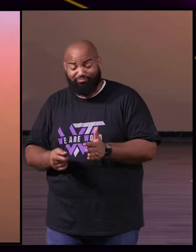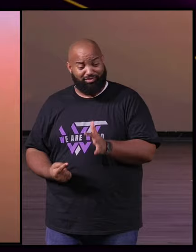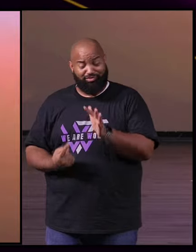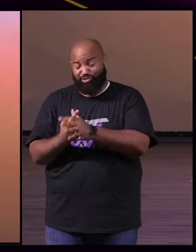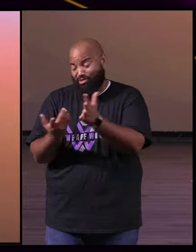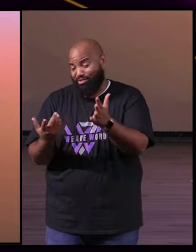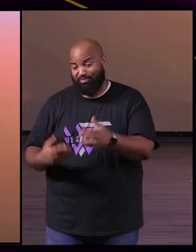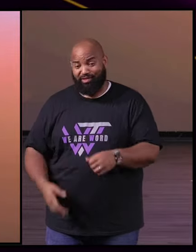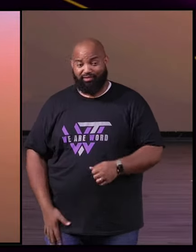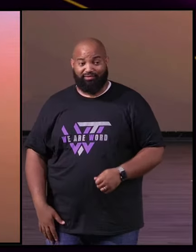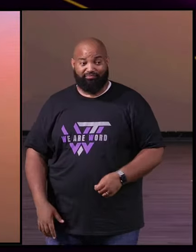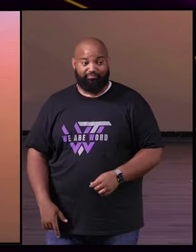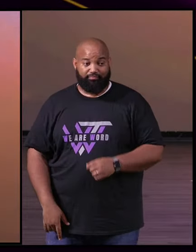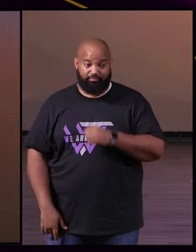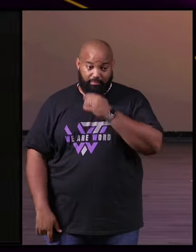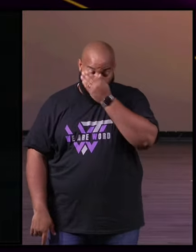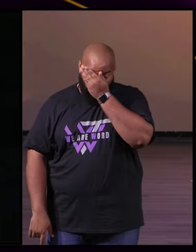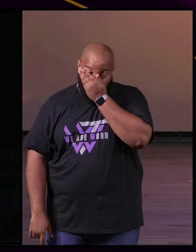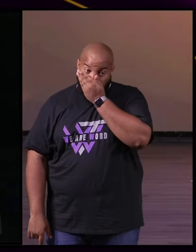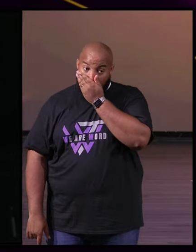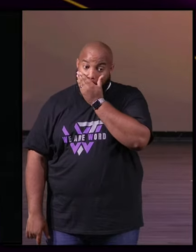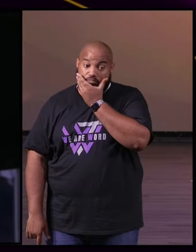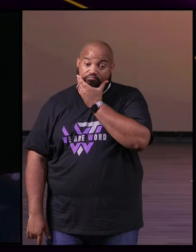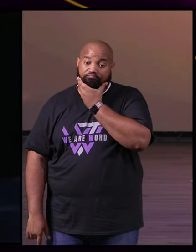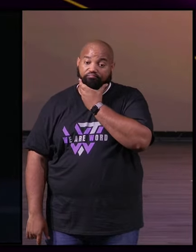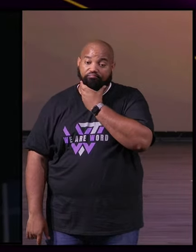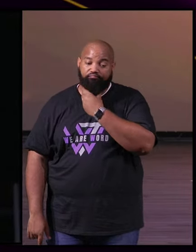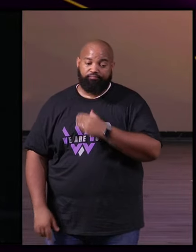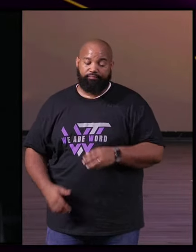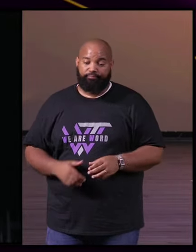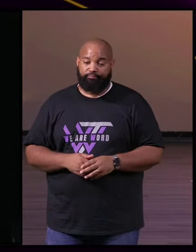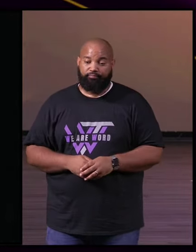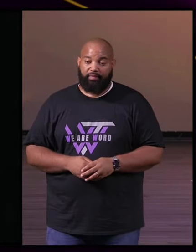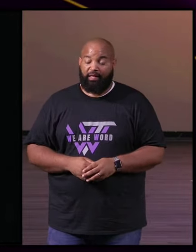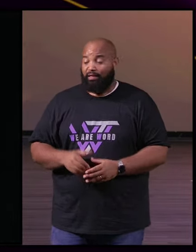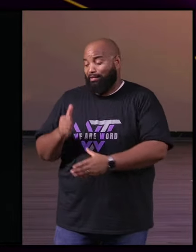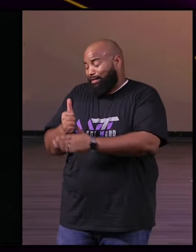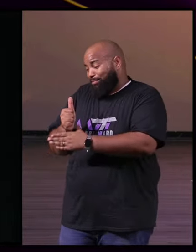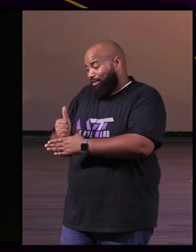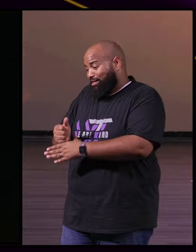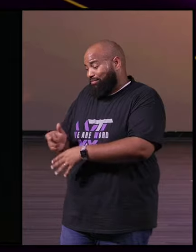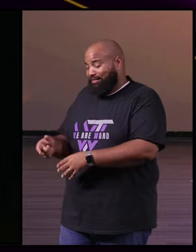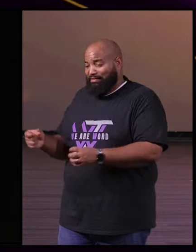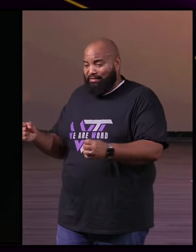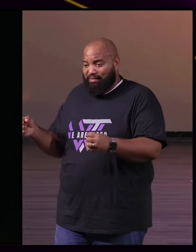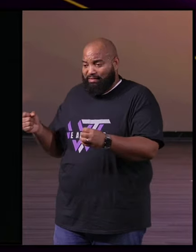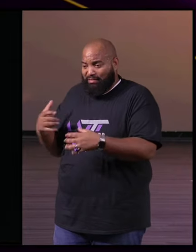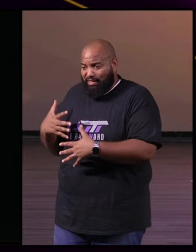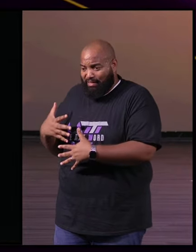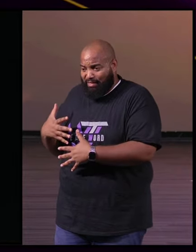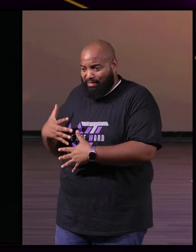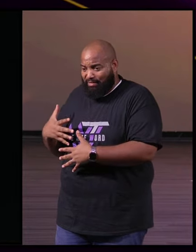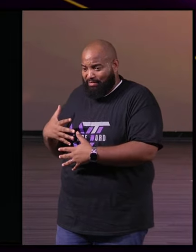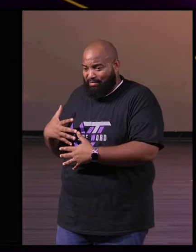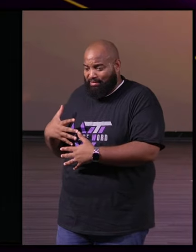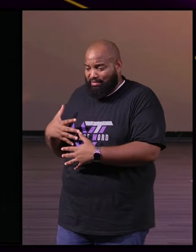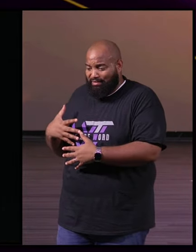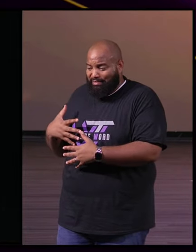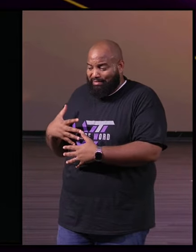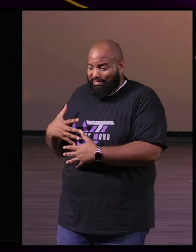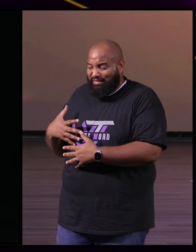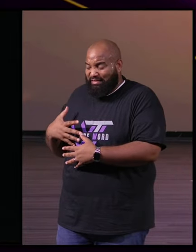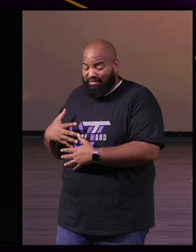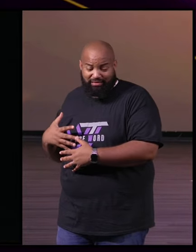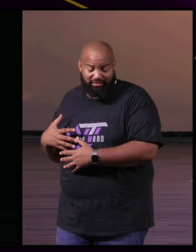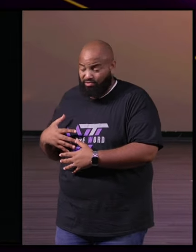In this moment of humanity, he gets scared and he packs his